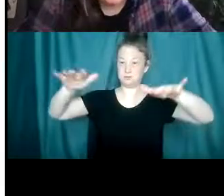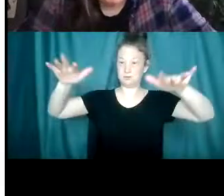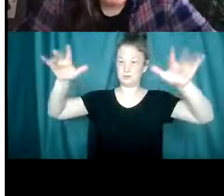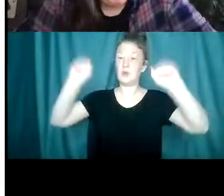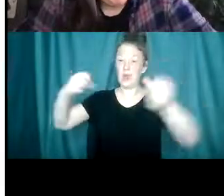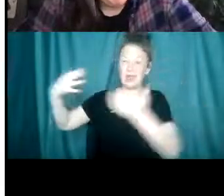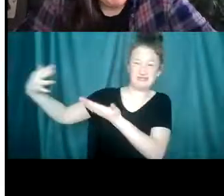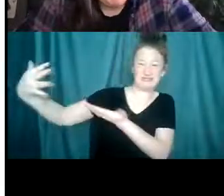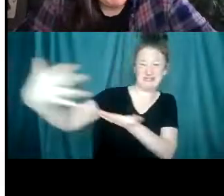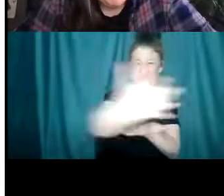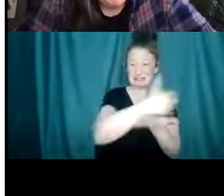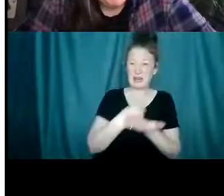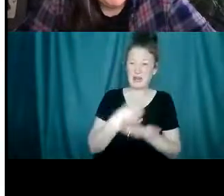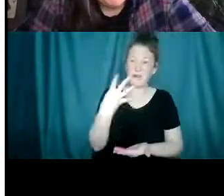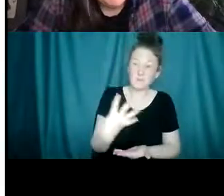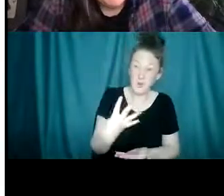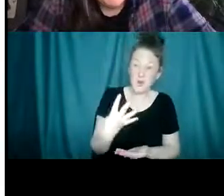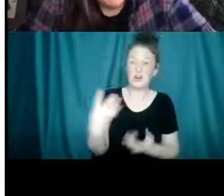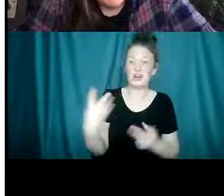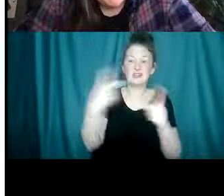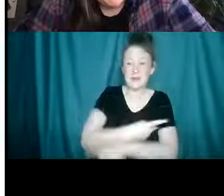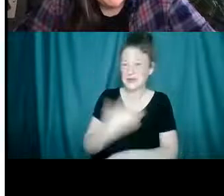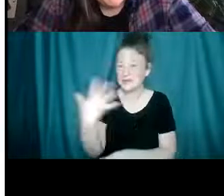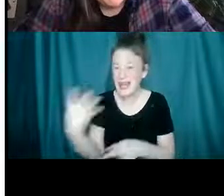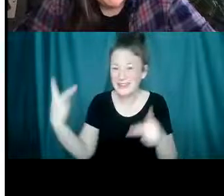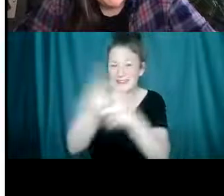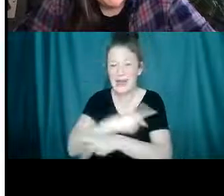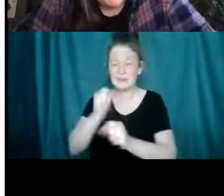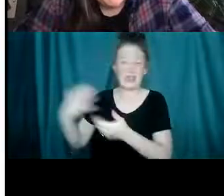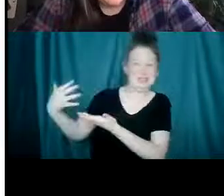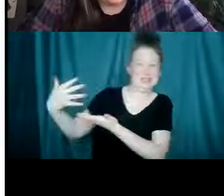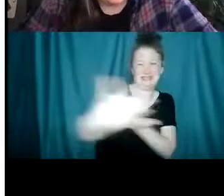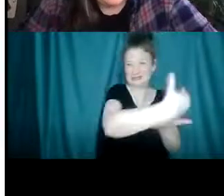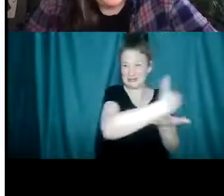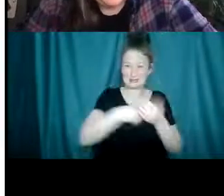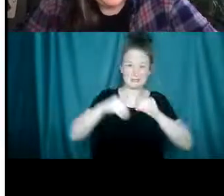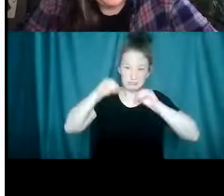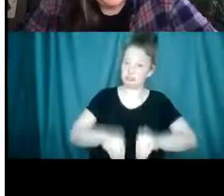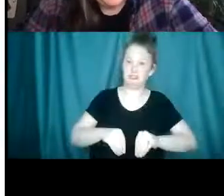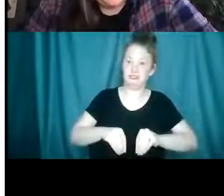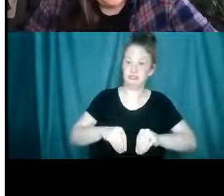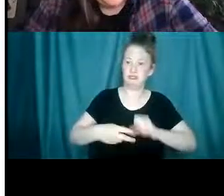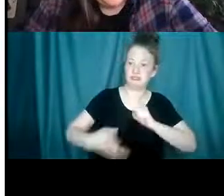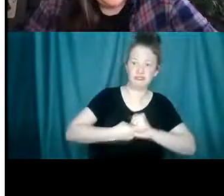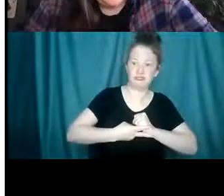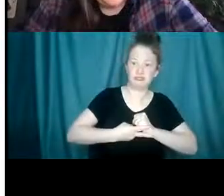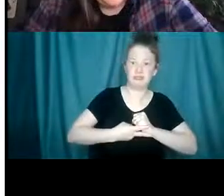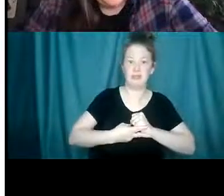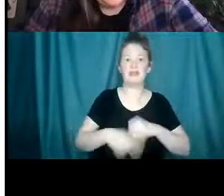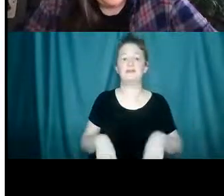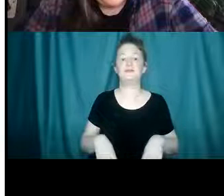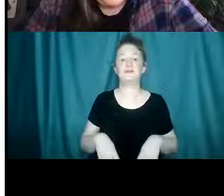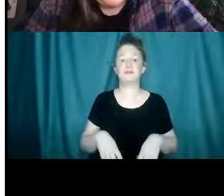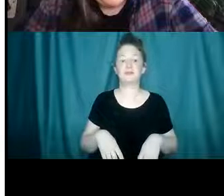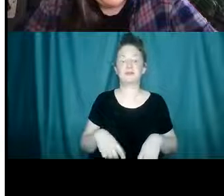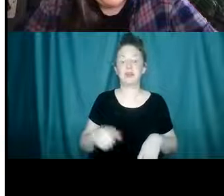So this is huge. And this is just one province in Canada. I really think the global